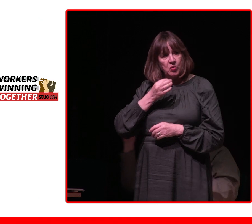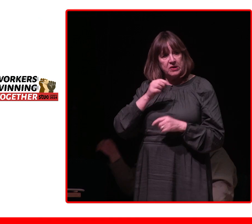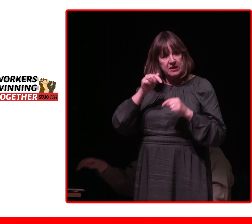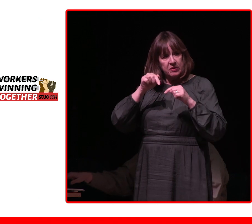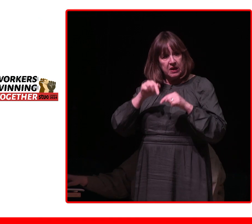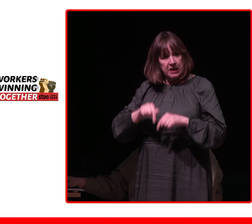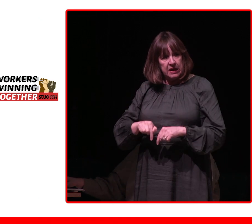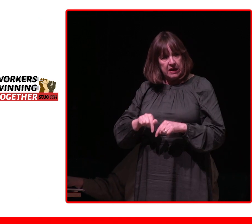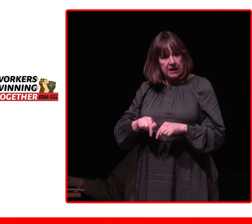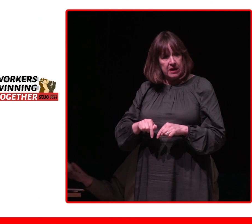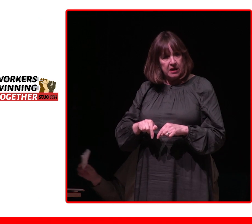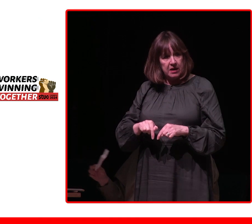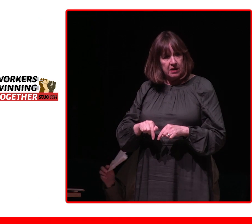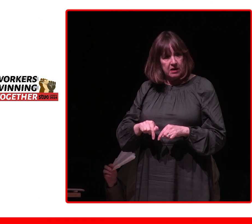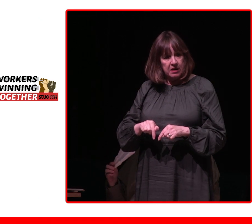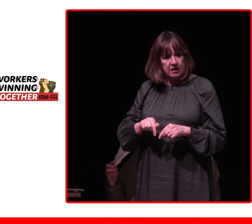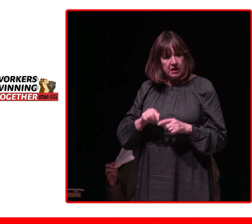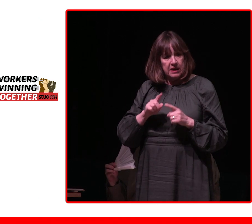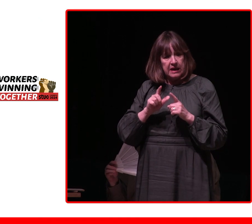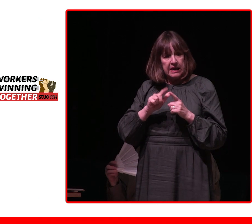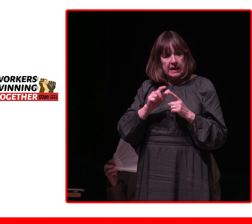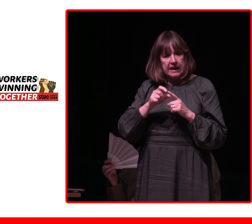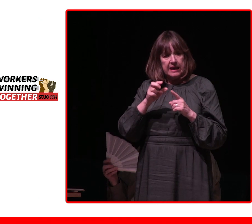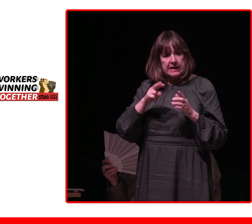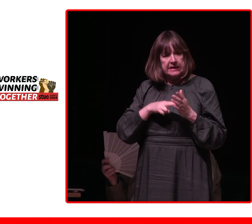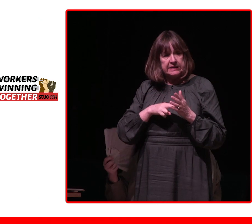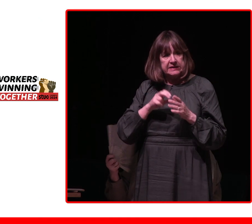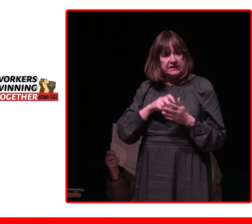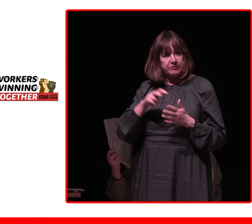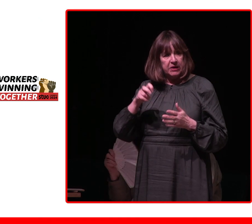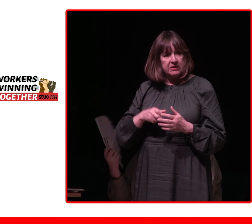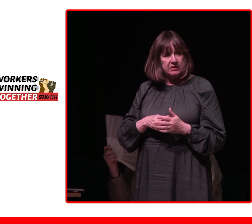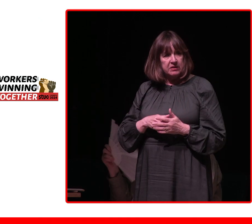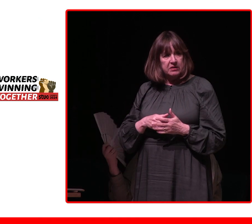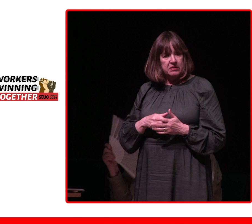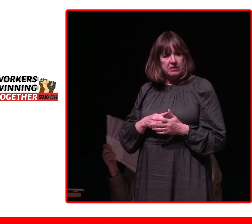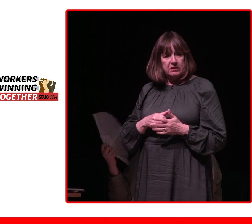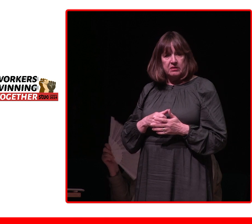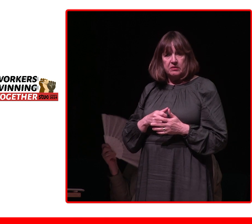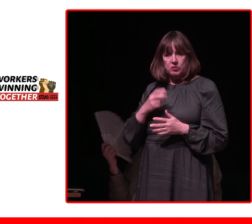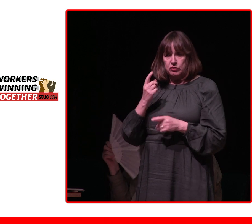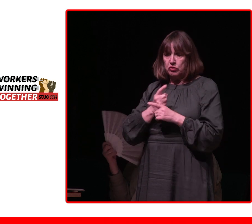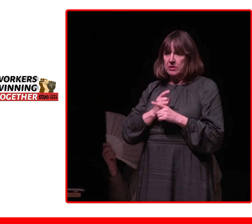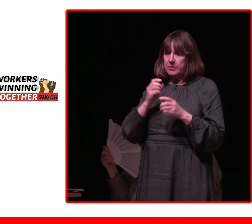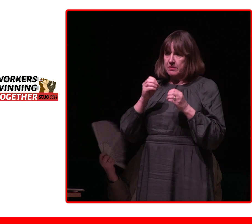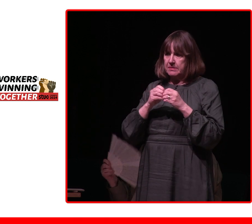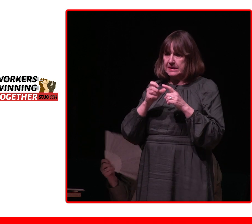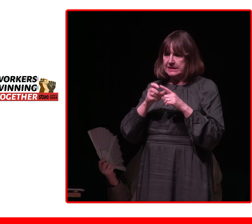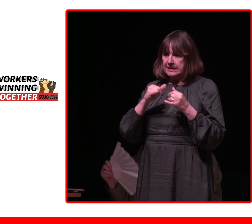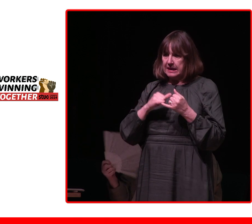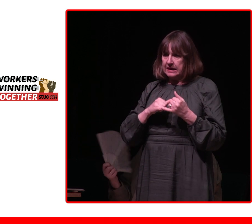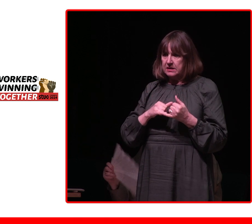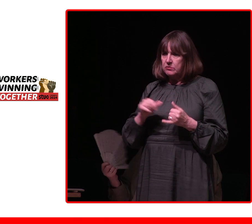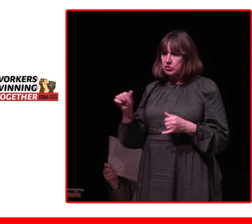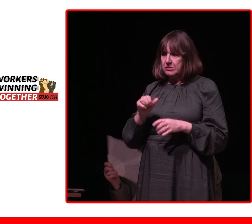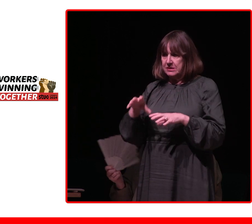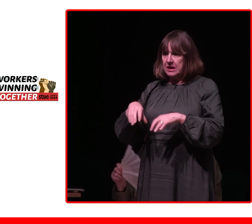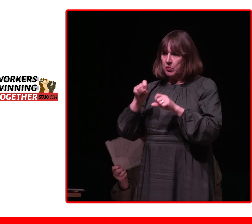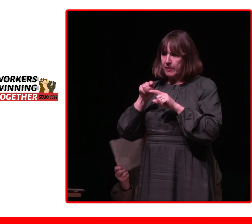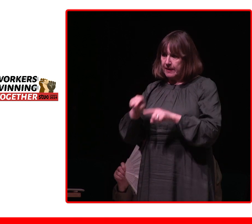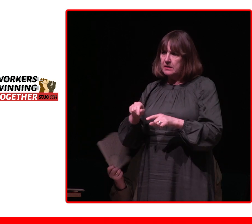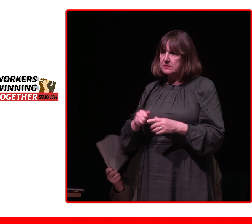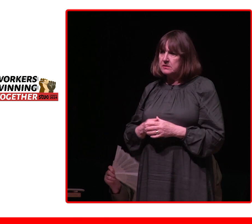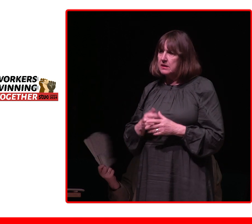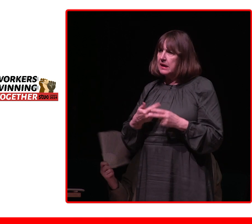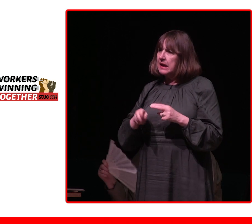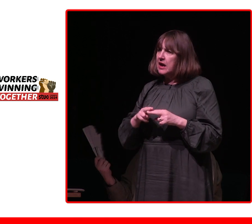at this event is Eden Springs, and we're talking about BDS, we're talking about making a difference. I think we should start with that. I think if